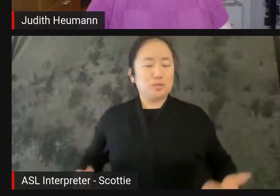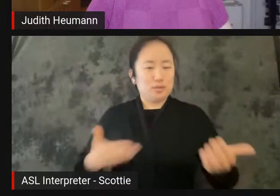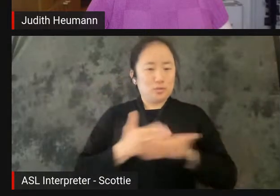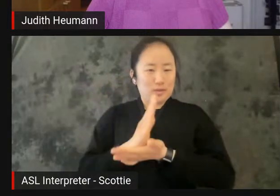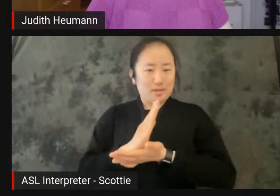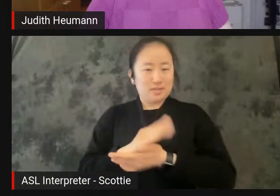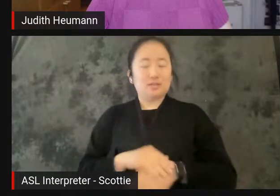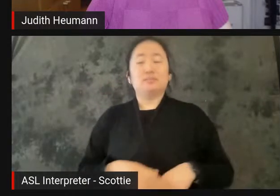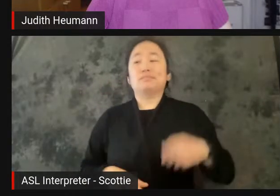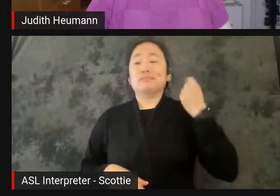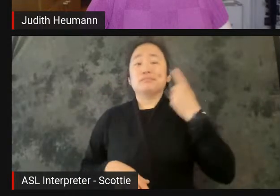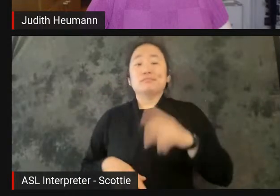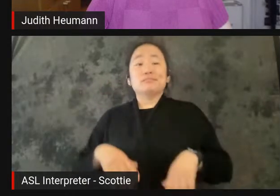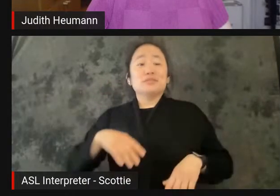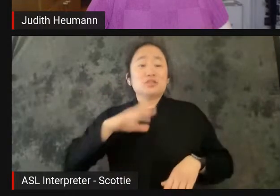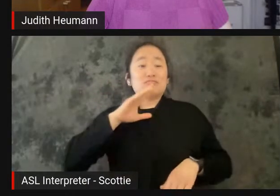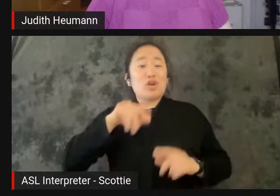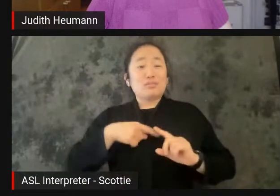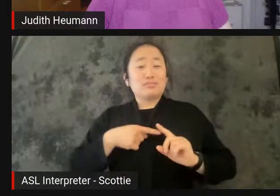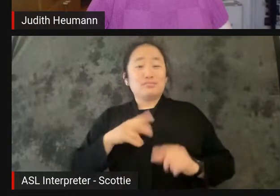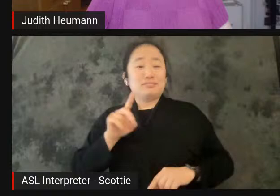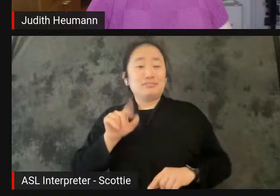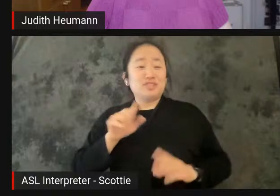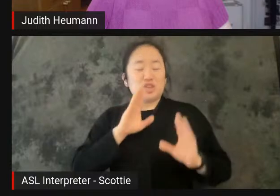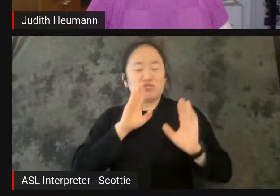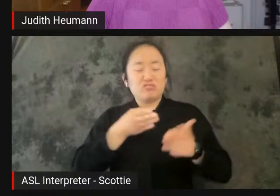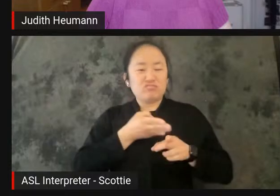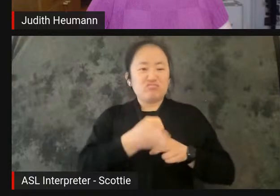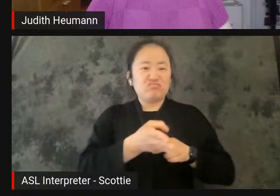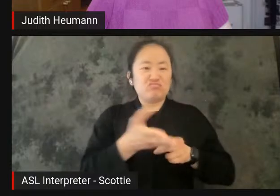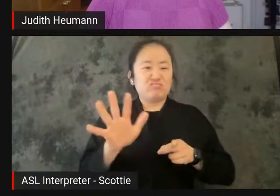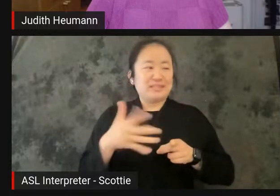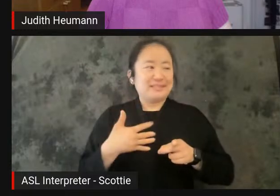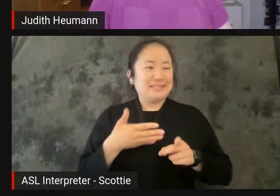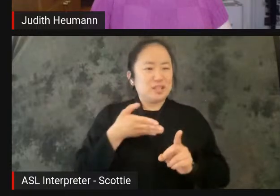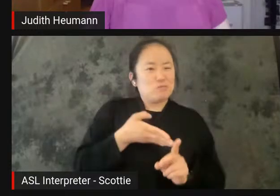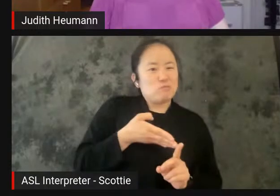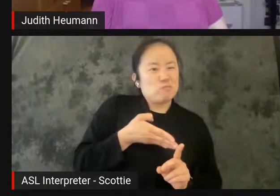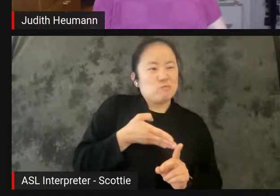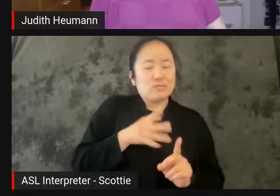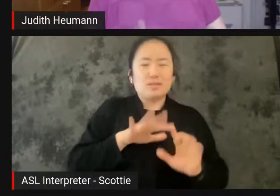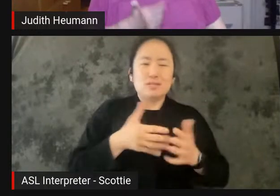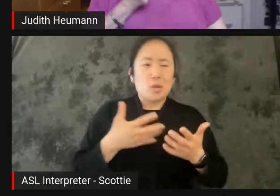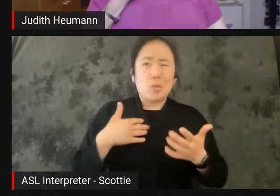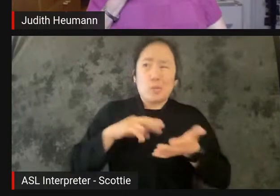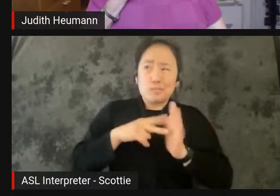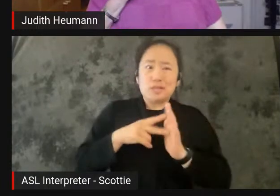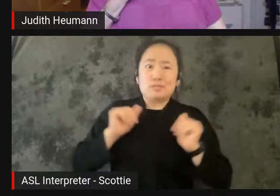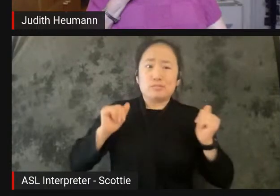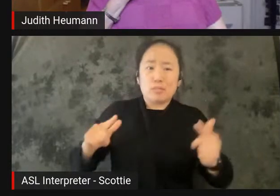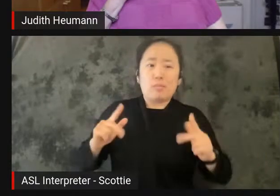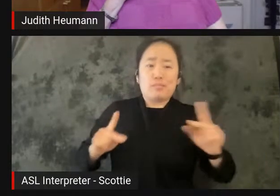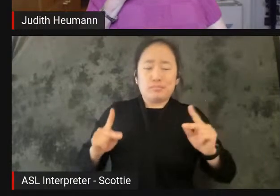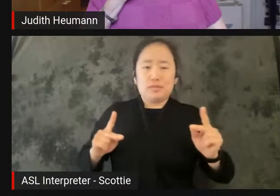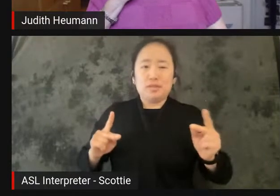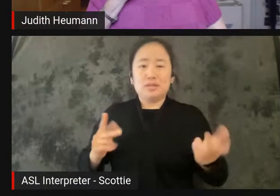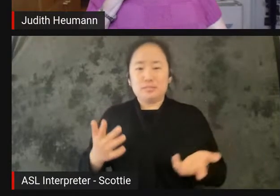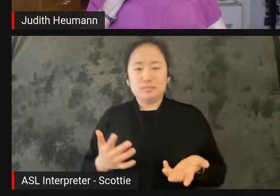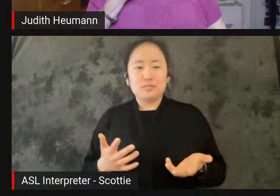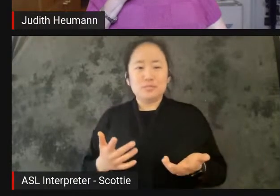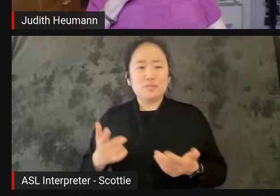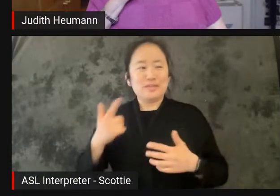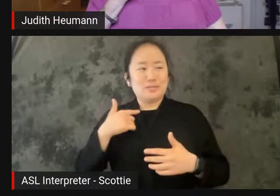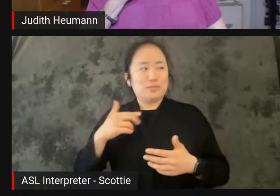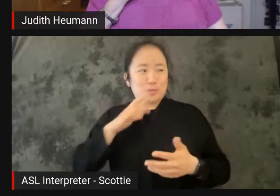narrow interest. We're talking about the heart of people, and that we need to include that in our thinking.